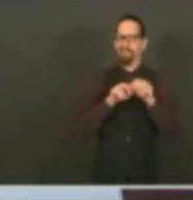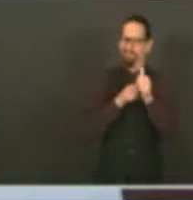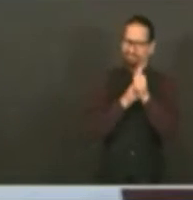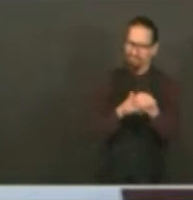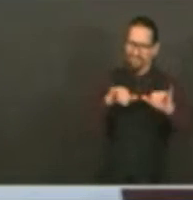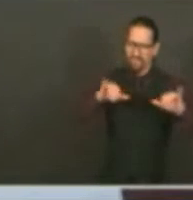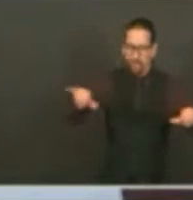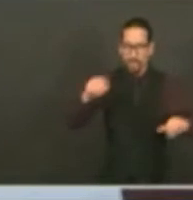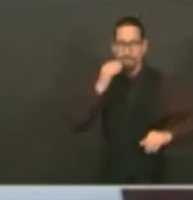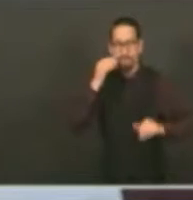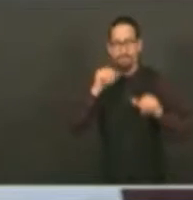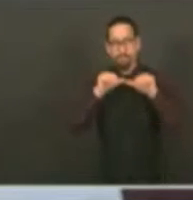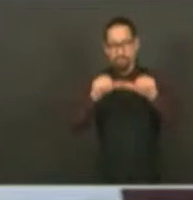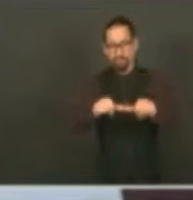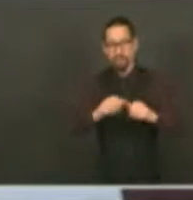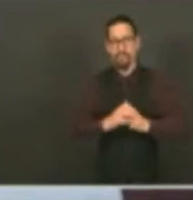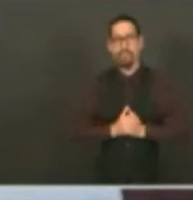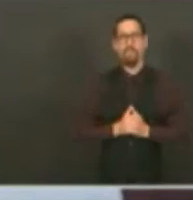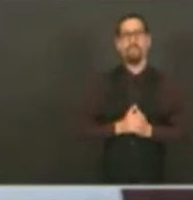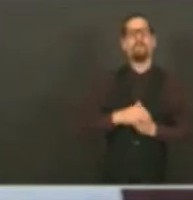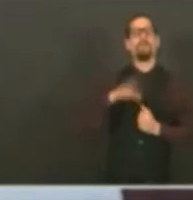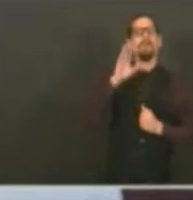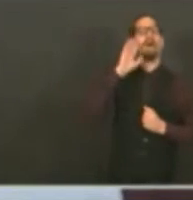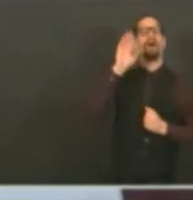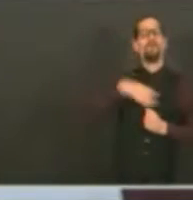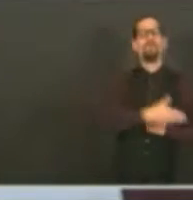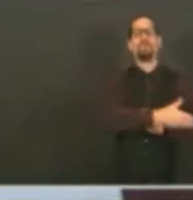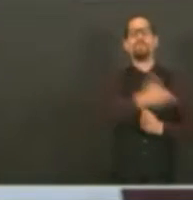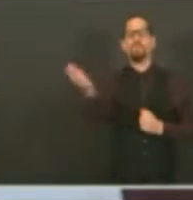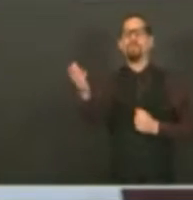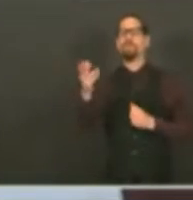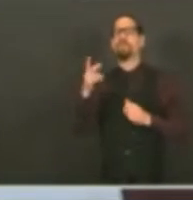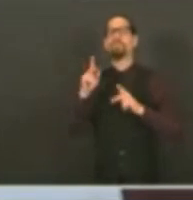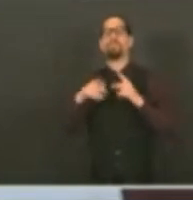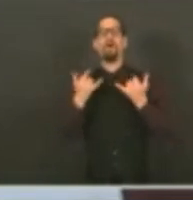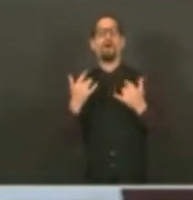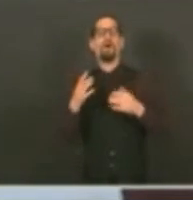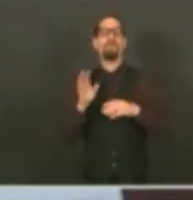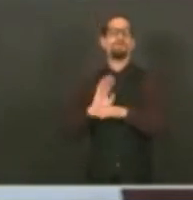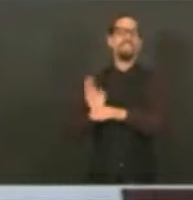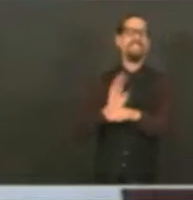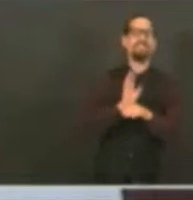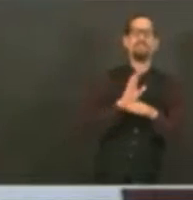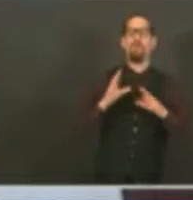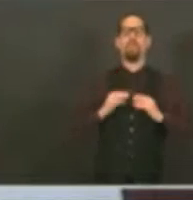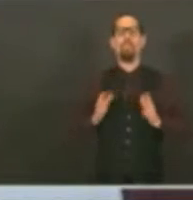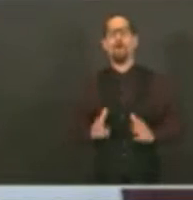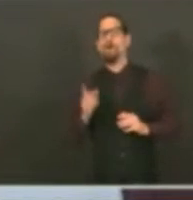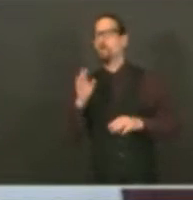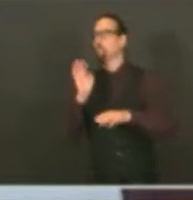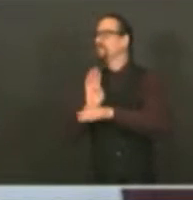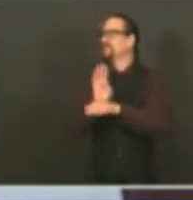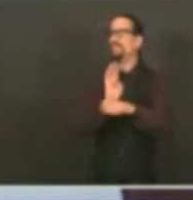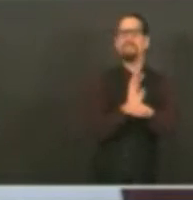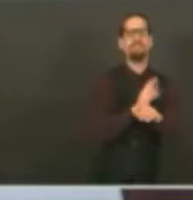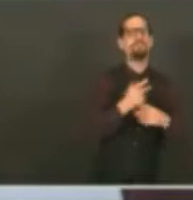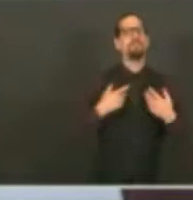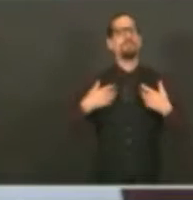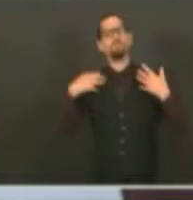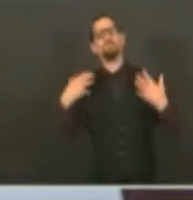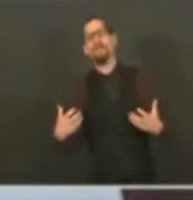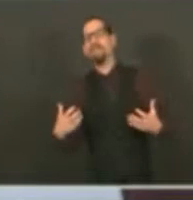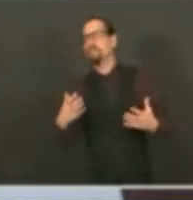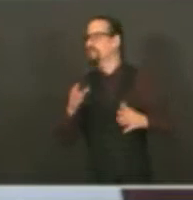mind the collective groan of businesses who are really getting hurt by this.